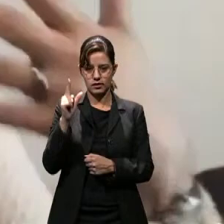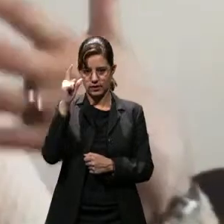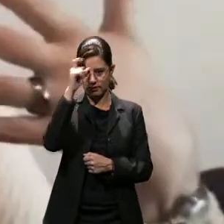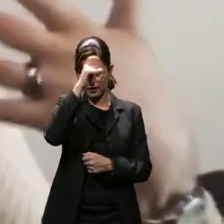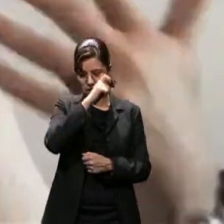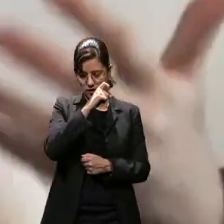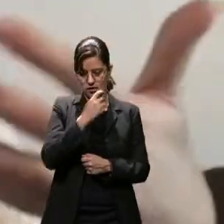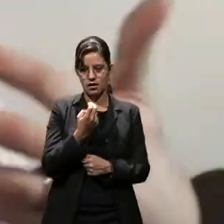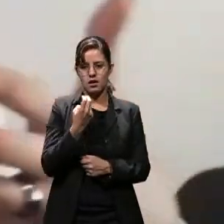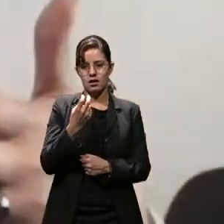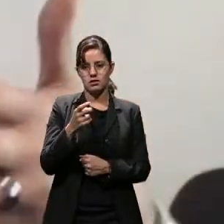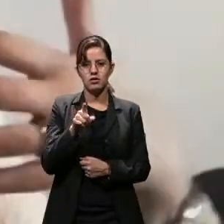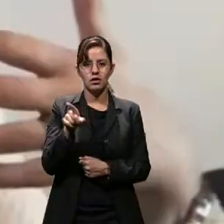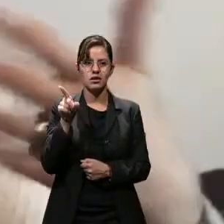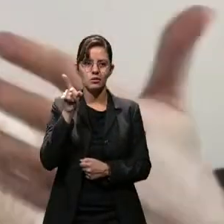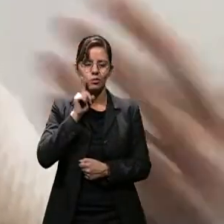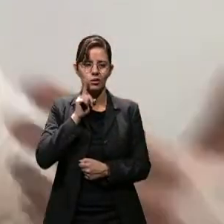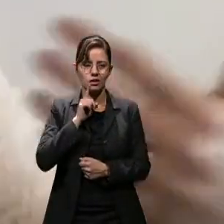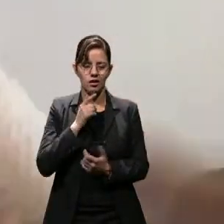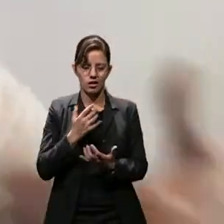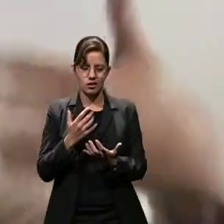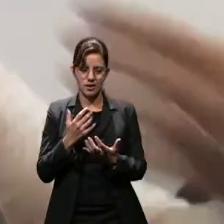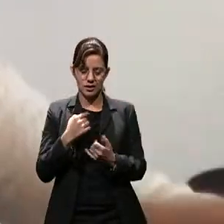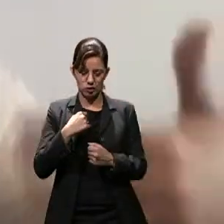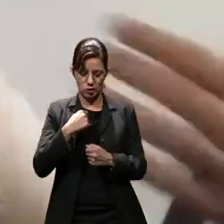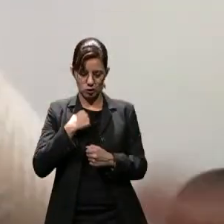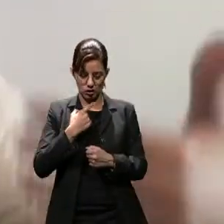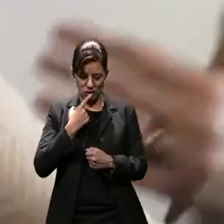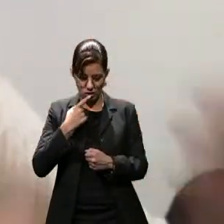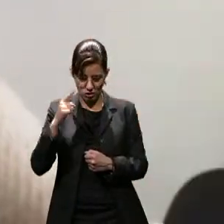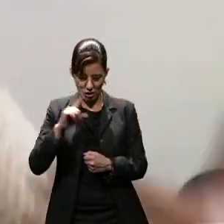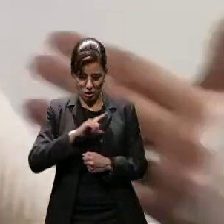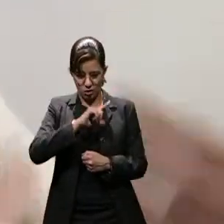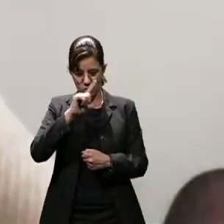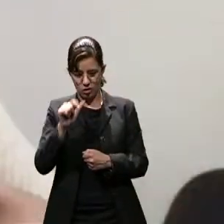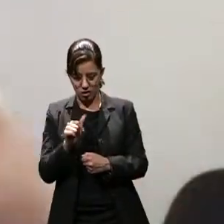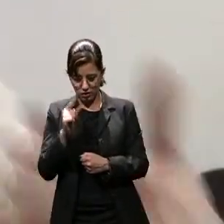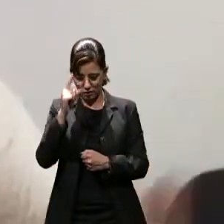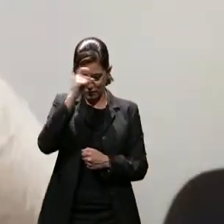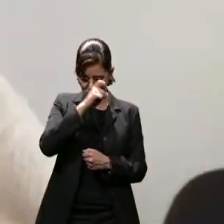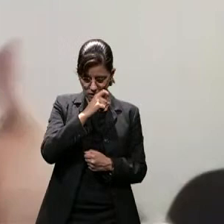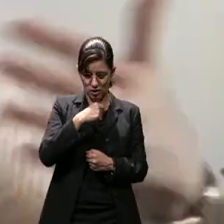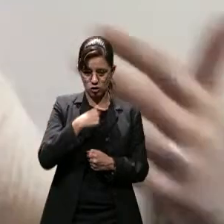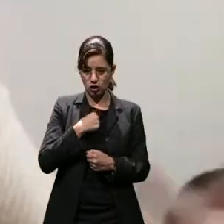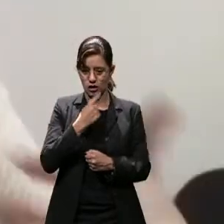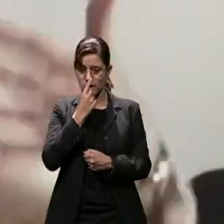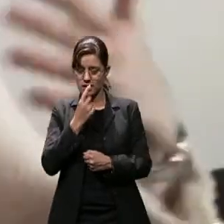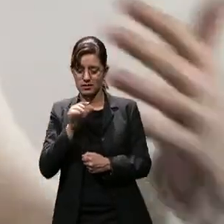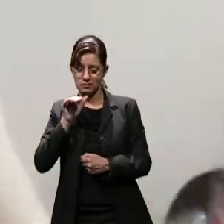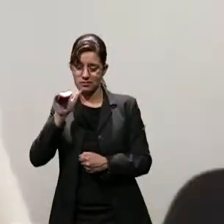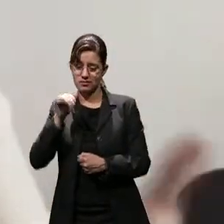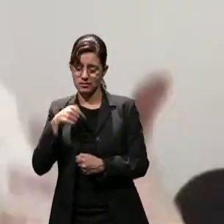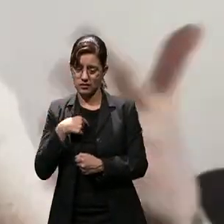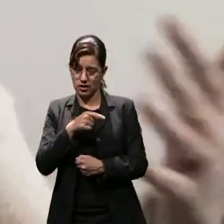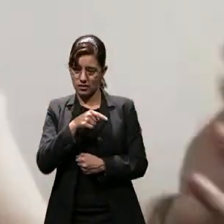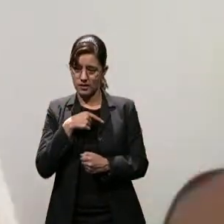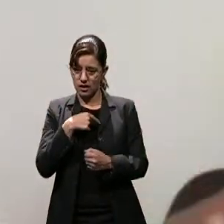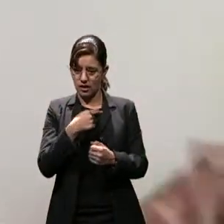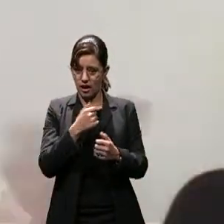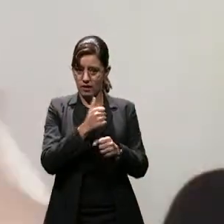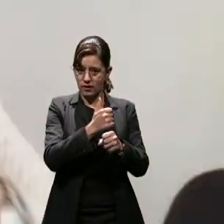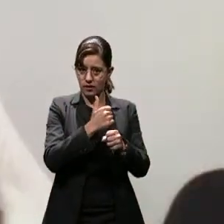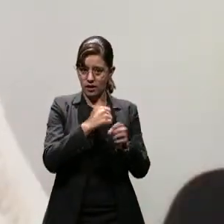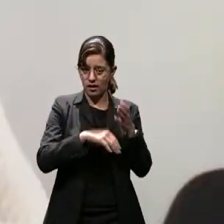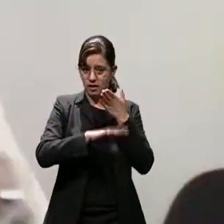decide not to complain or to file a complaint because, you know, there is a huge cost to all